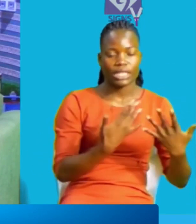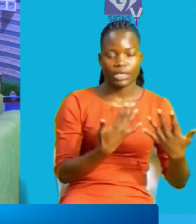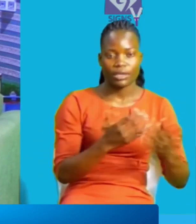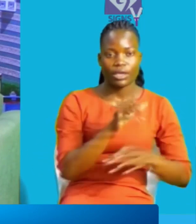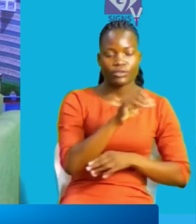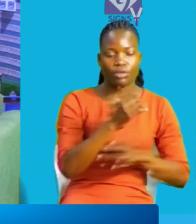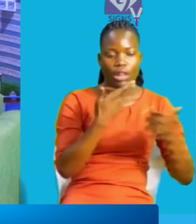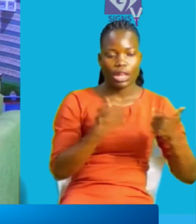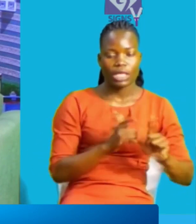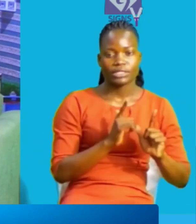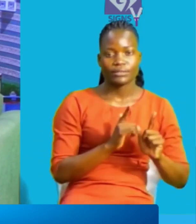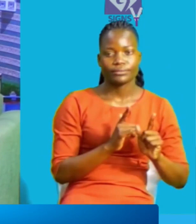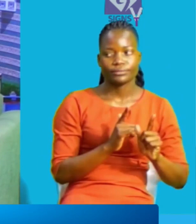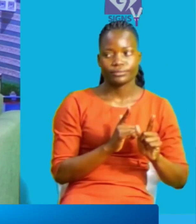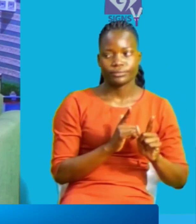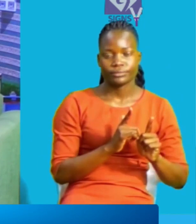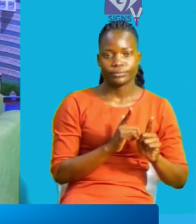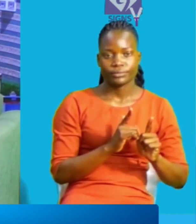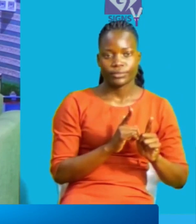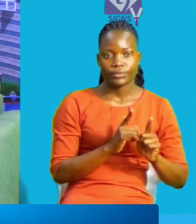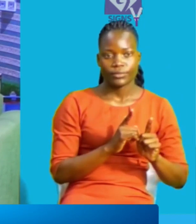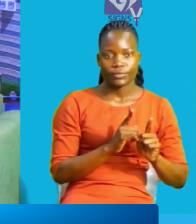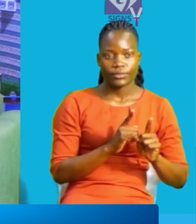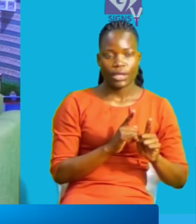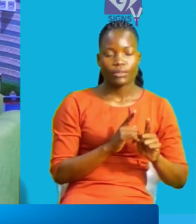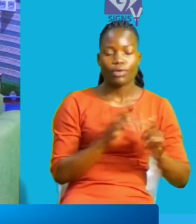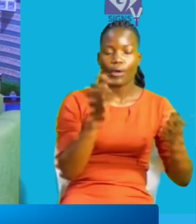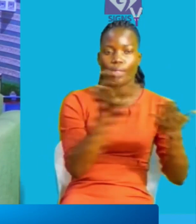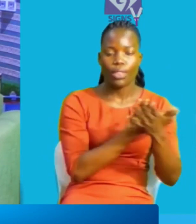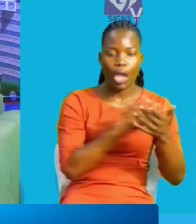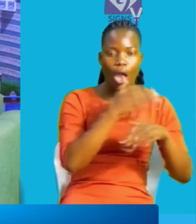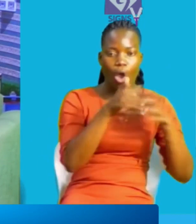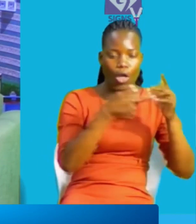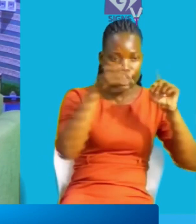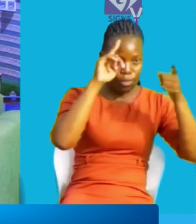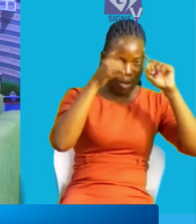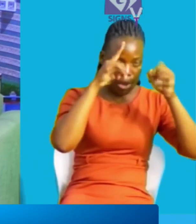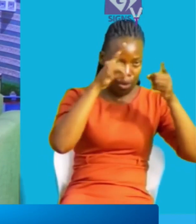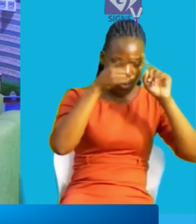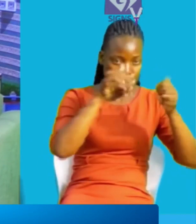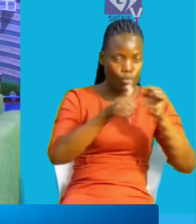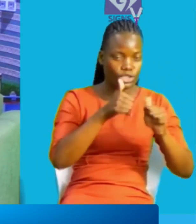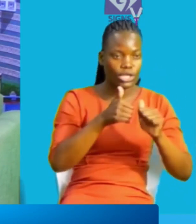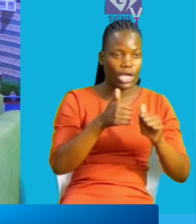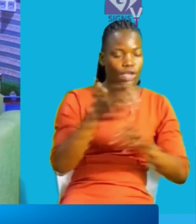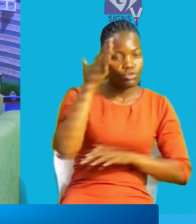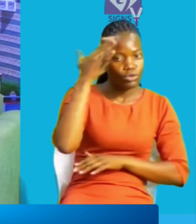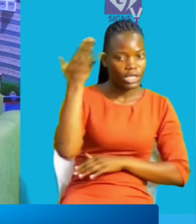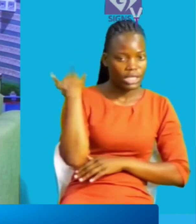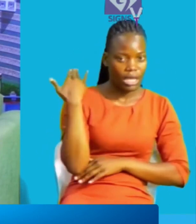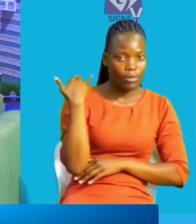Yeah. So let's get out from the force. Ile mlikuwa mmezoea.